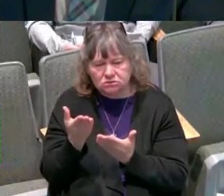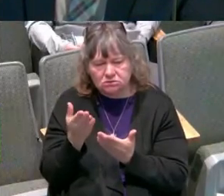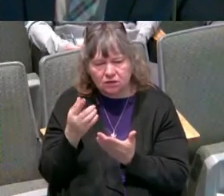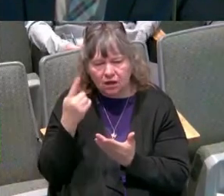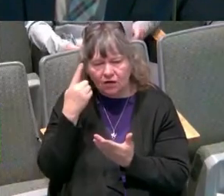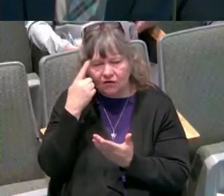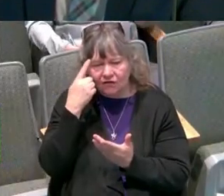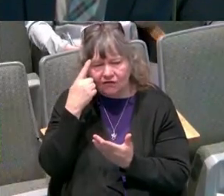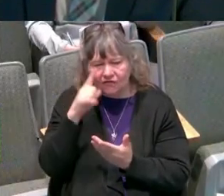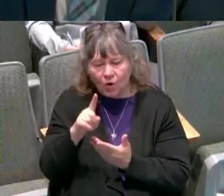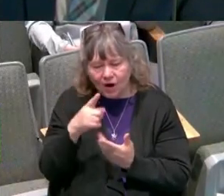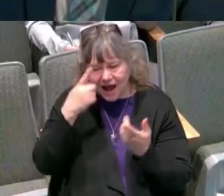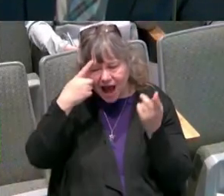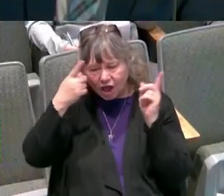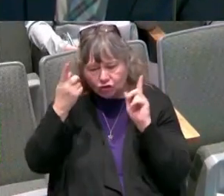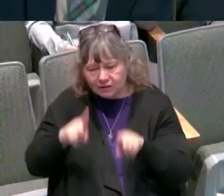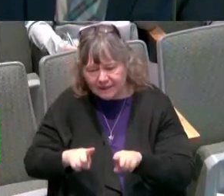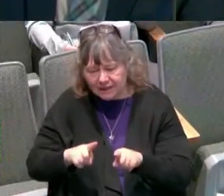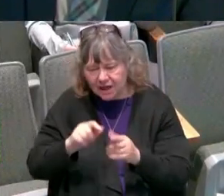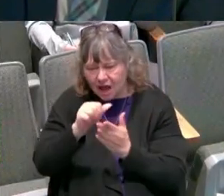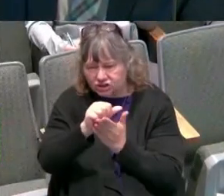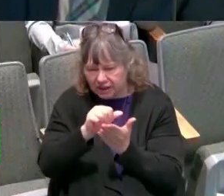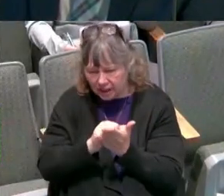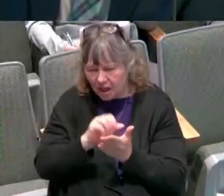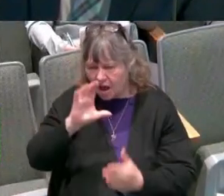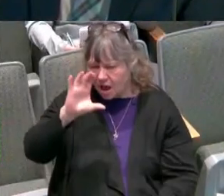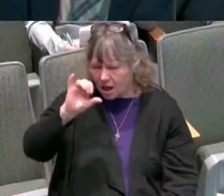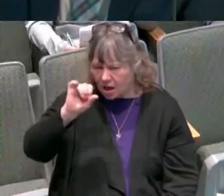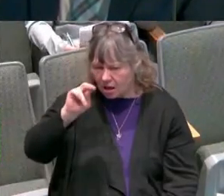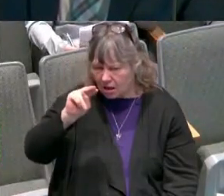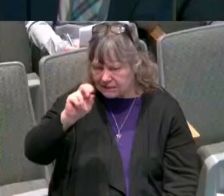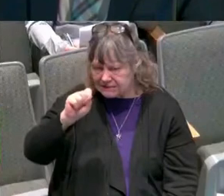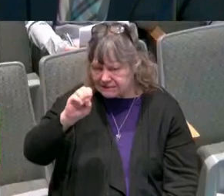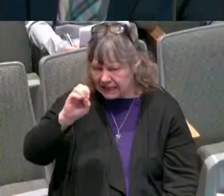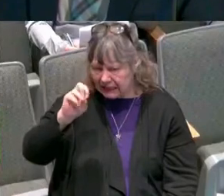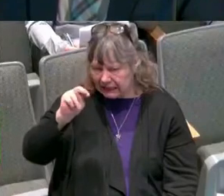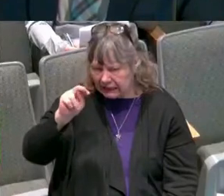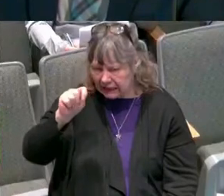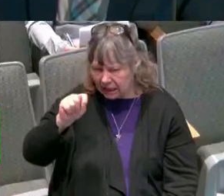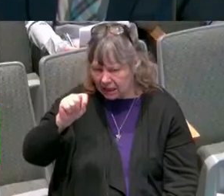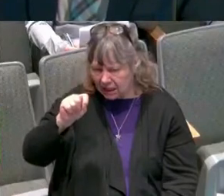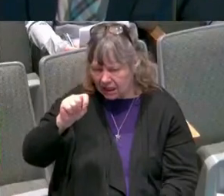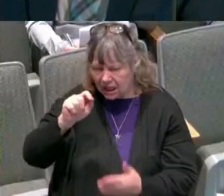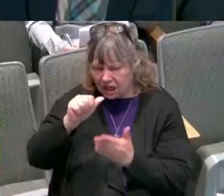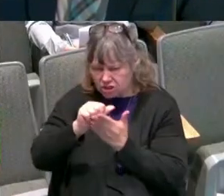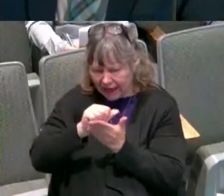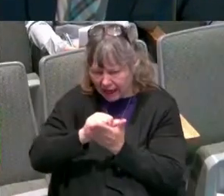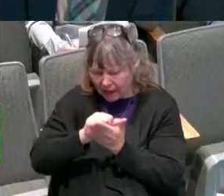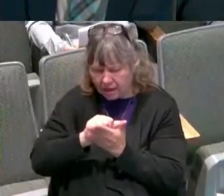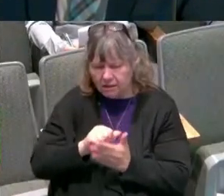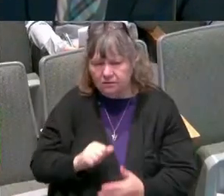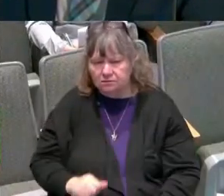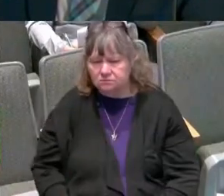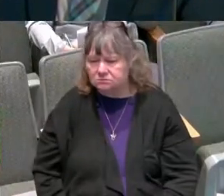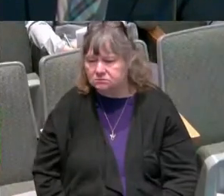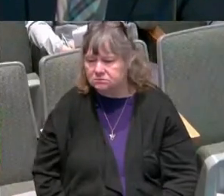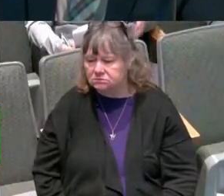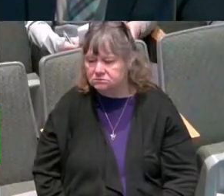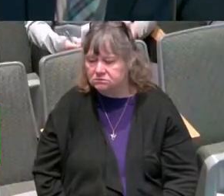for a consent agenda which just one sec